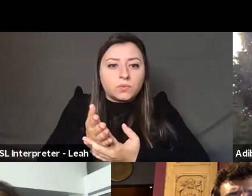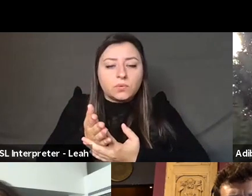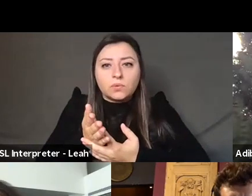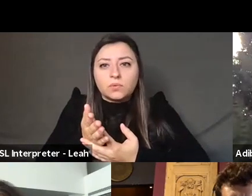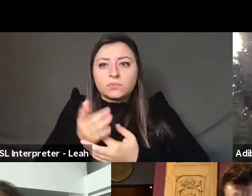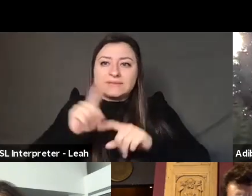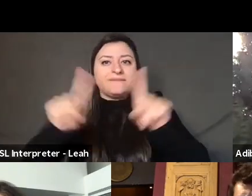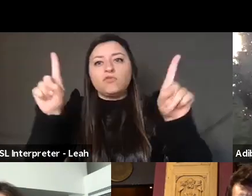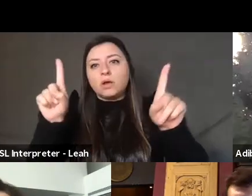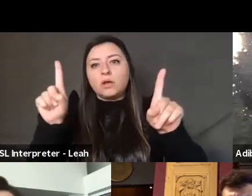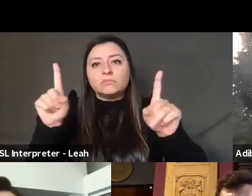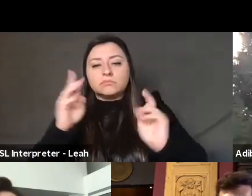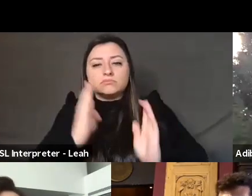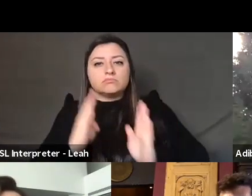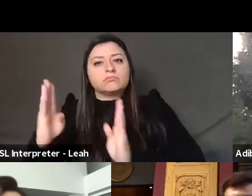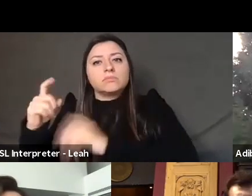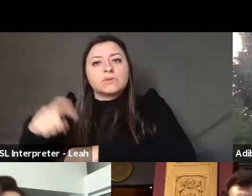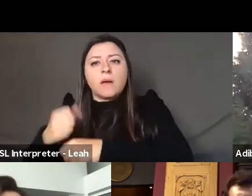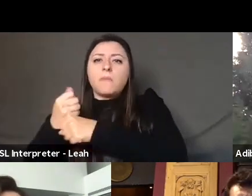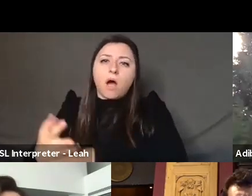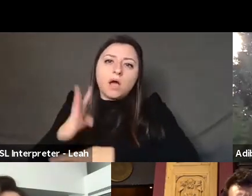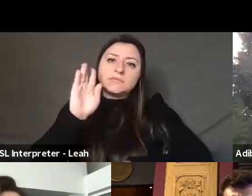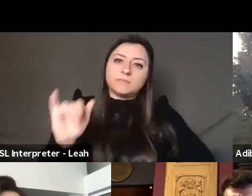different periods of time caused by